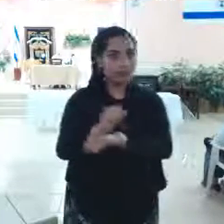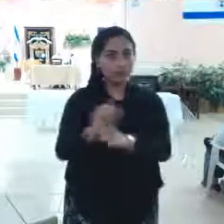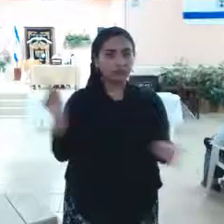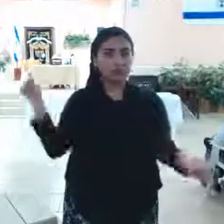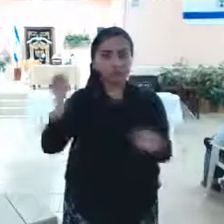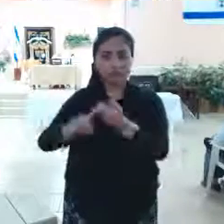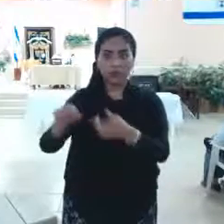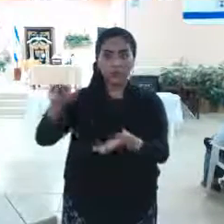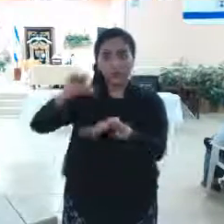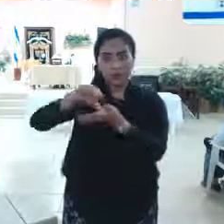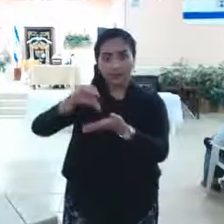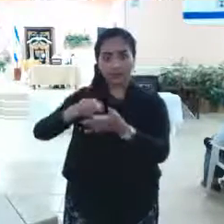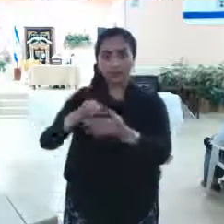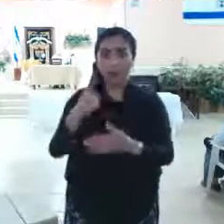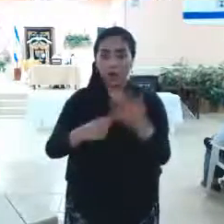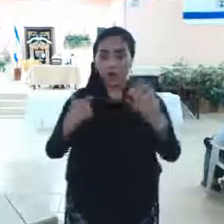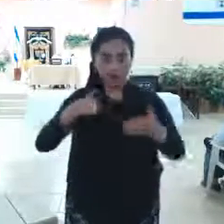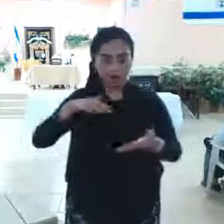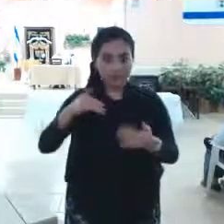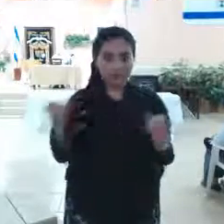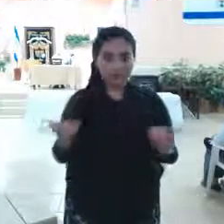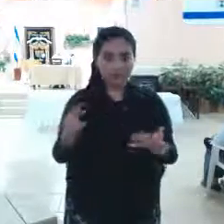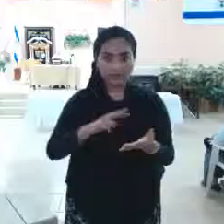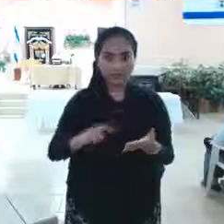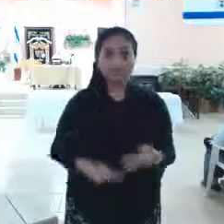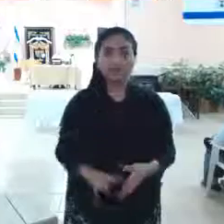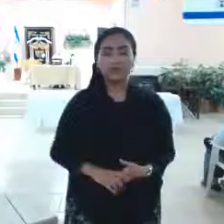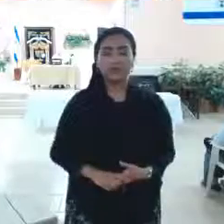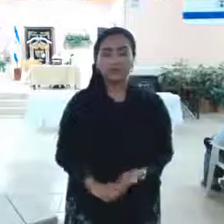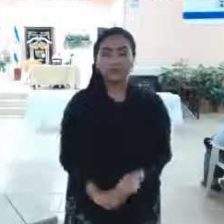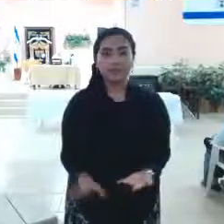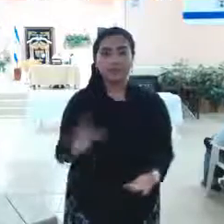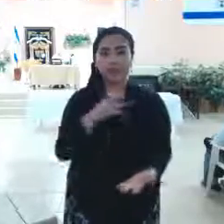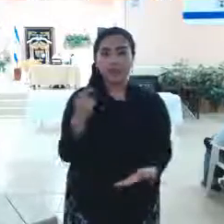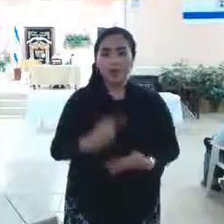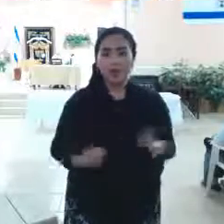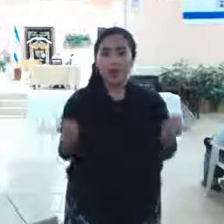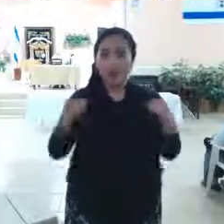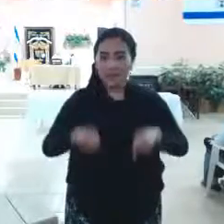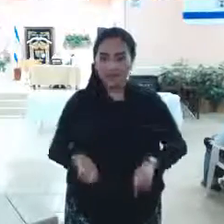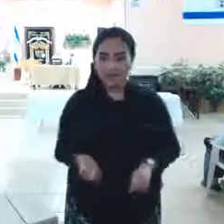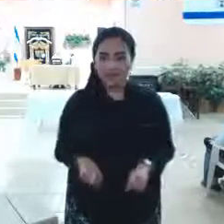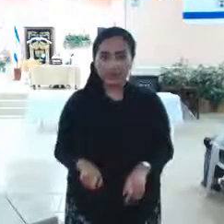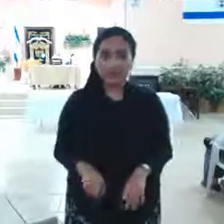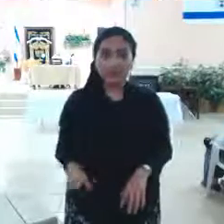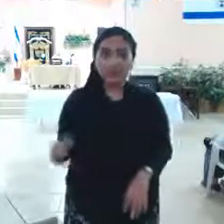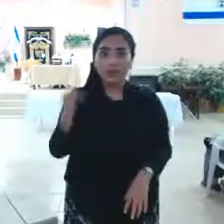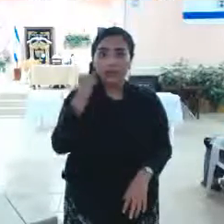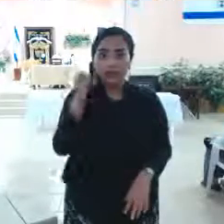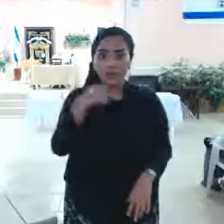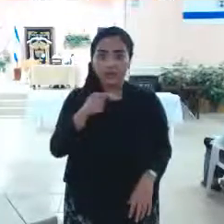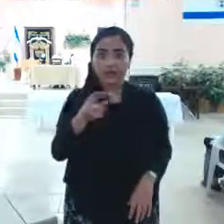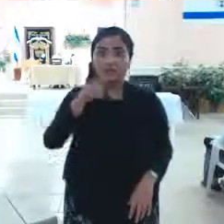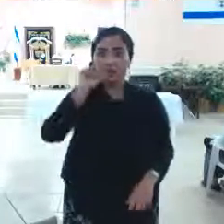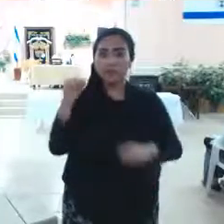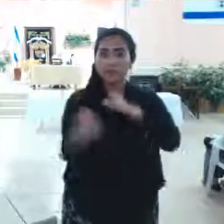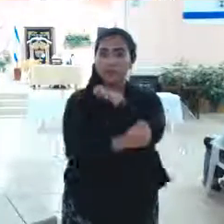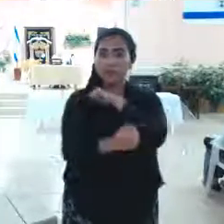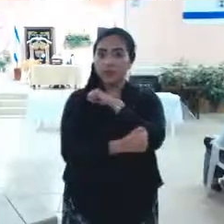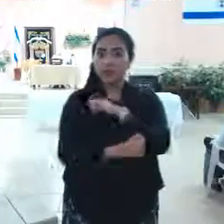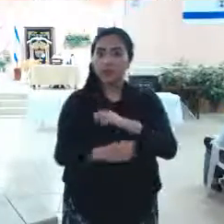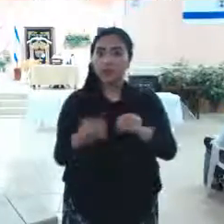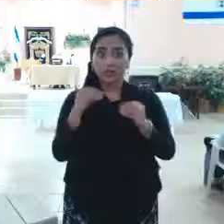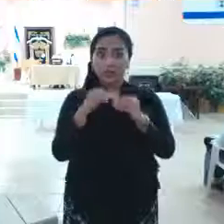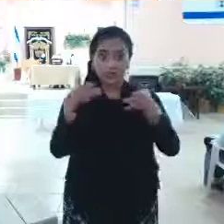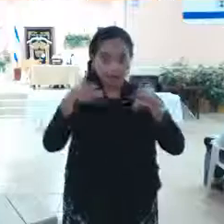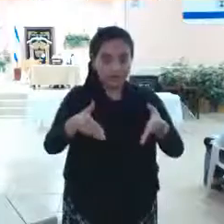taken captive to Assyria based on what we're reading here. So, what would happen? What could have happened if